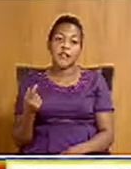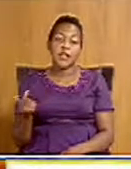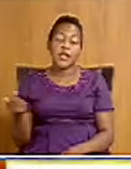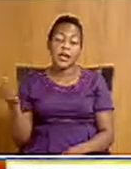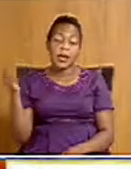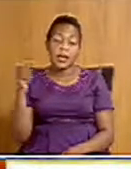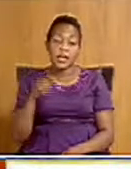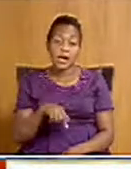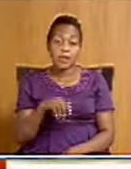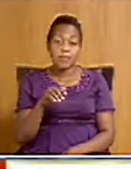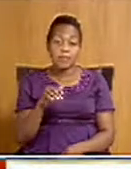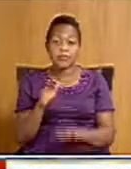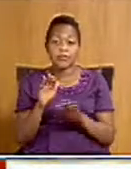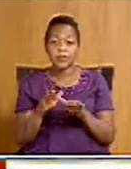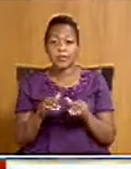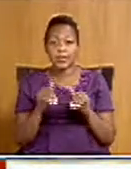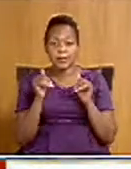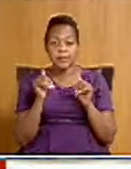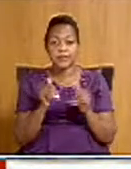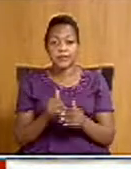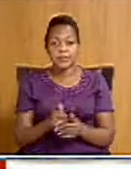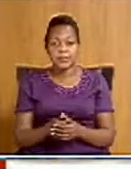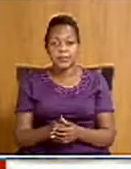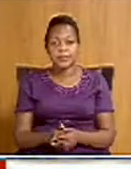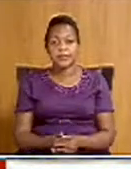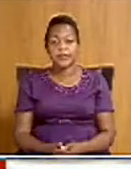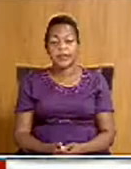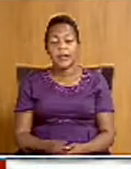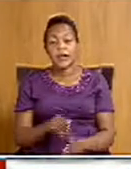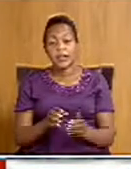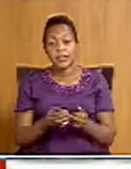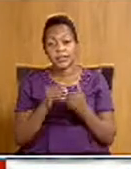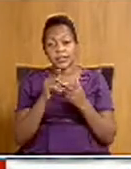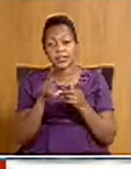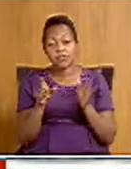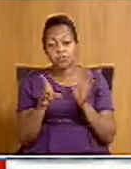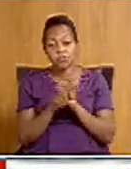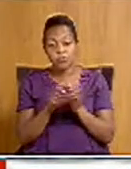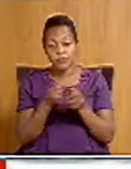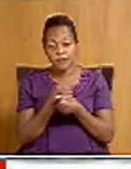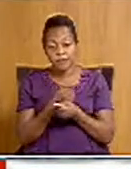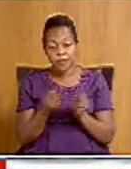this law of the survival of the fittest.